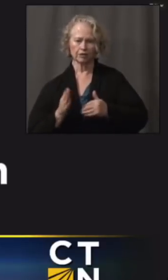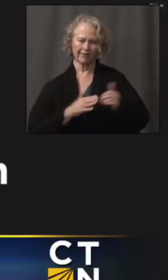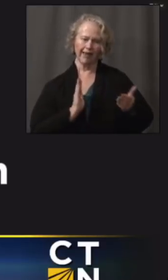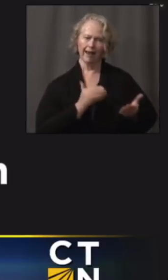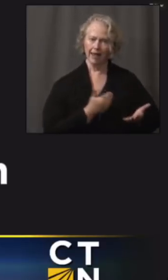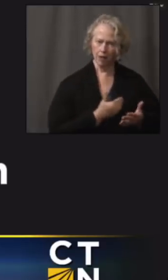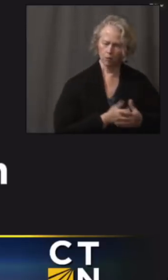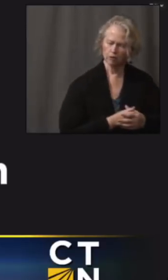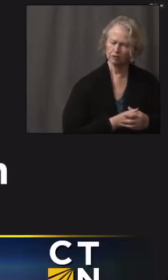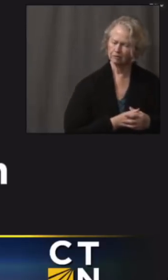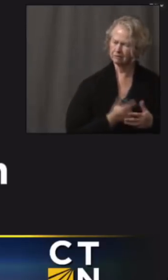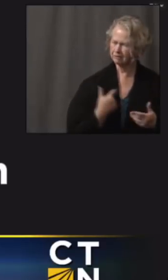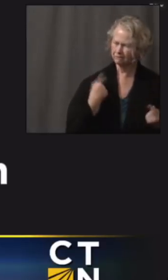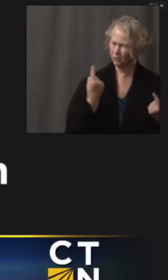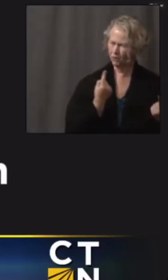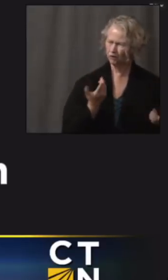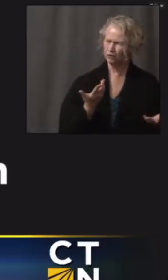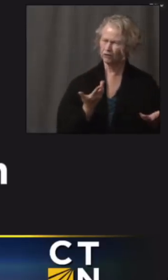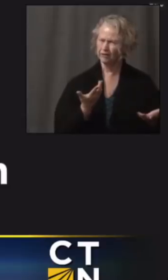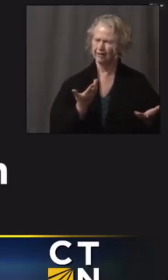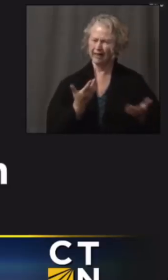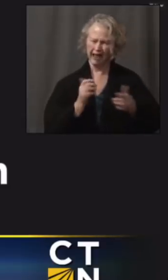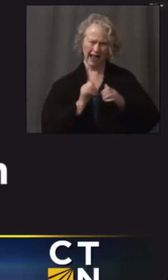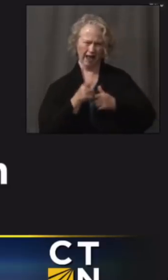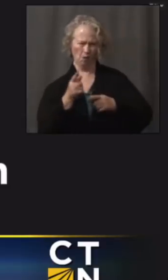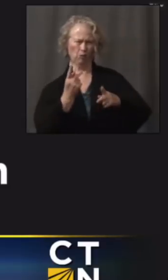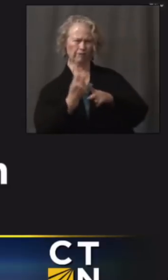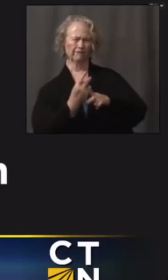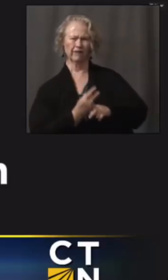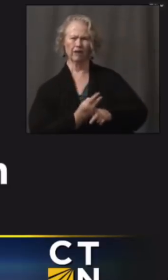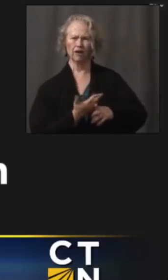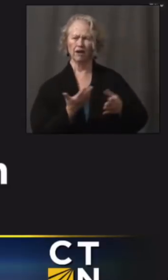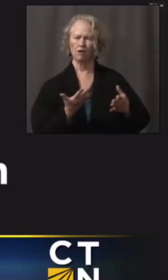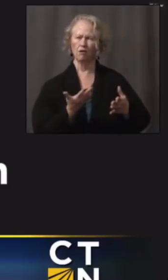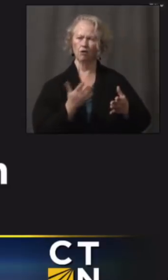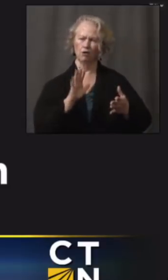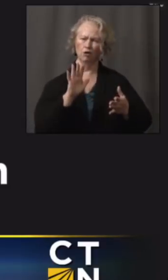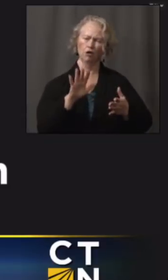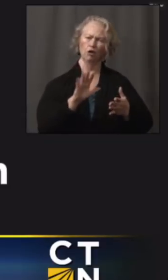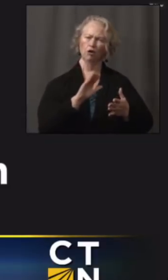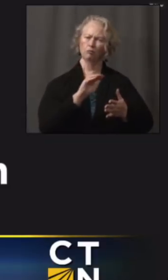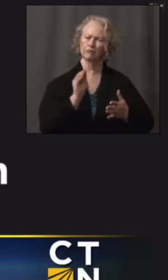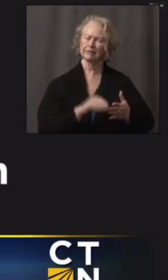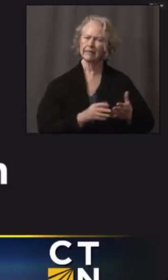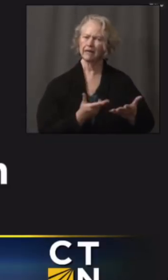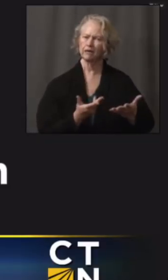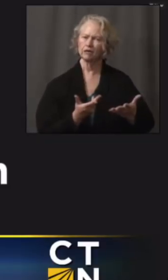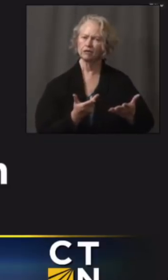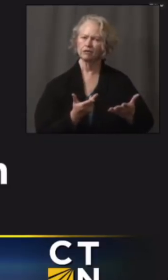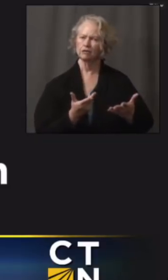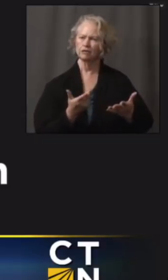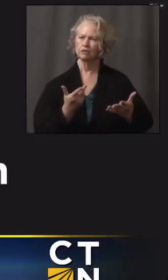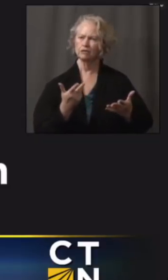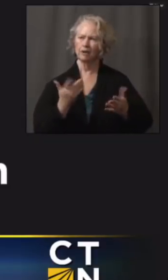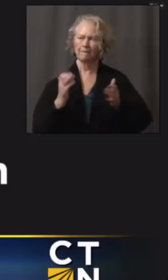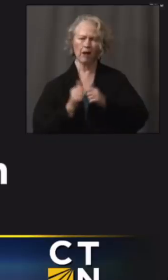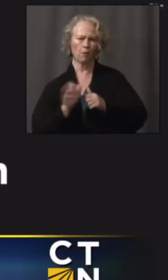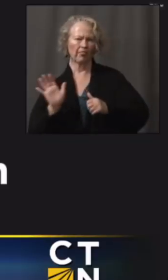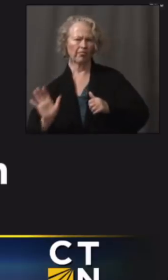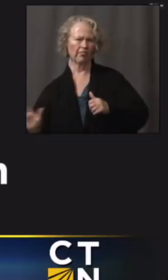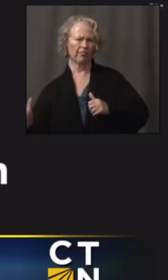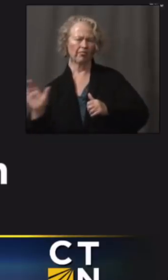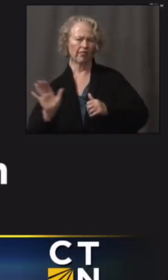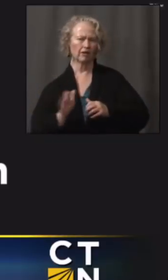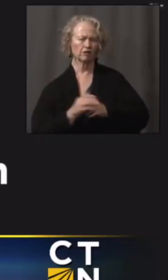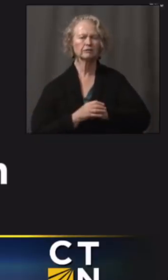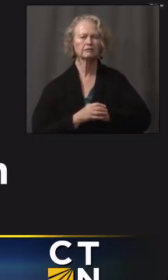we have. So I'm just wondering what your calculus is right now around these issues that's different from what these other